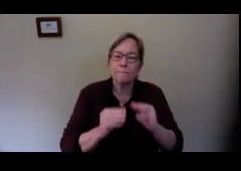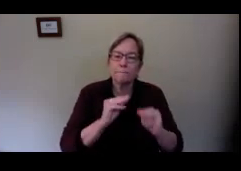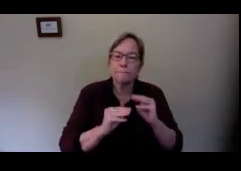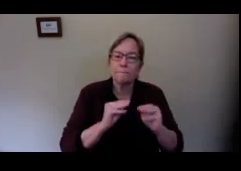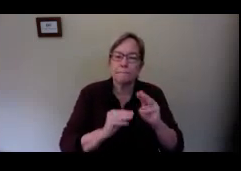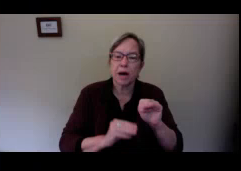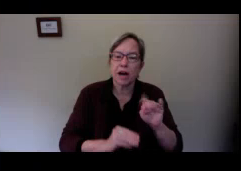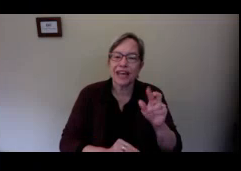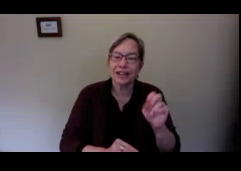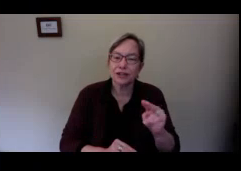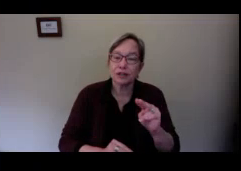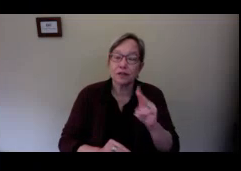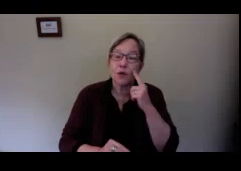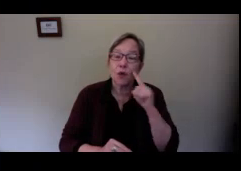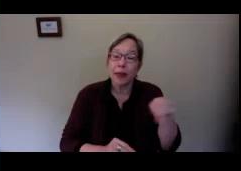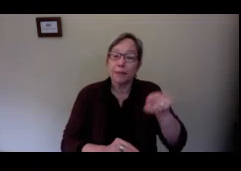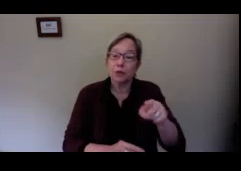their housing.